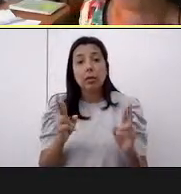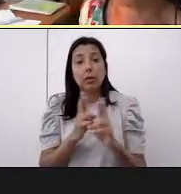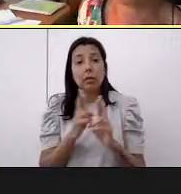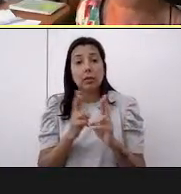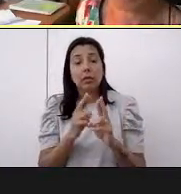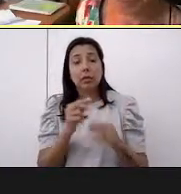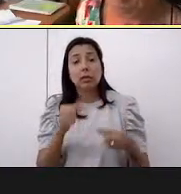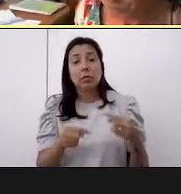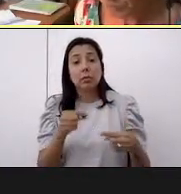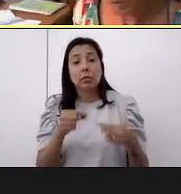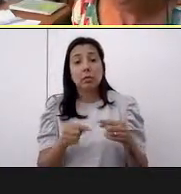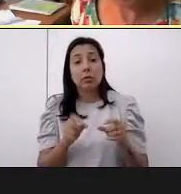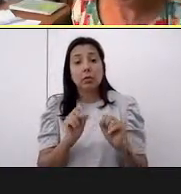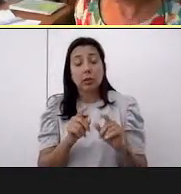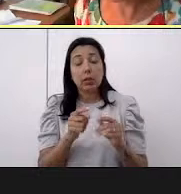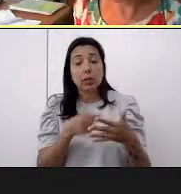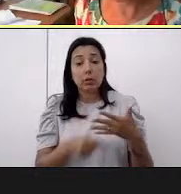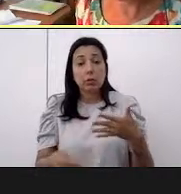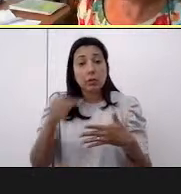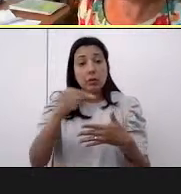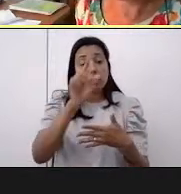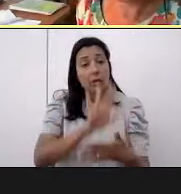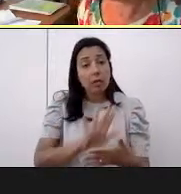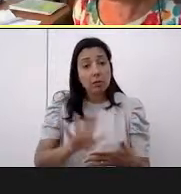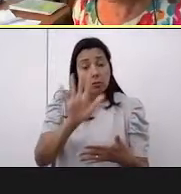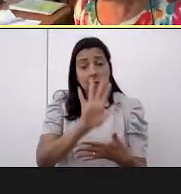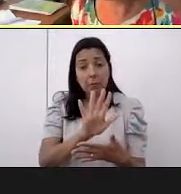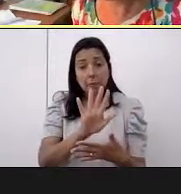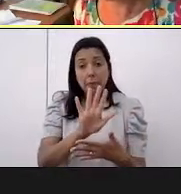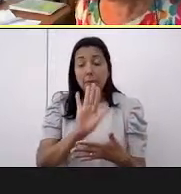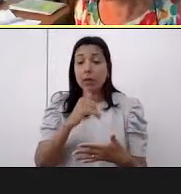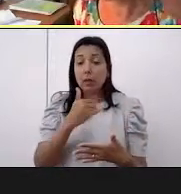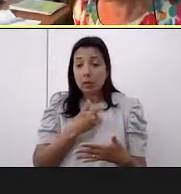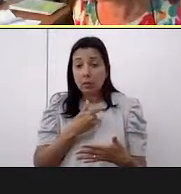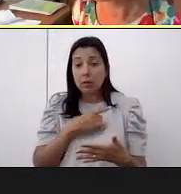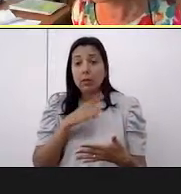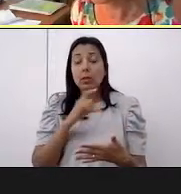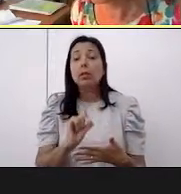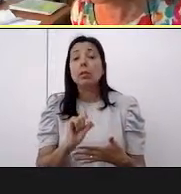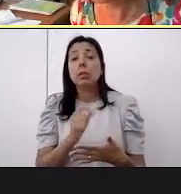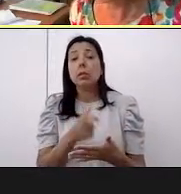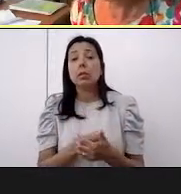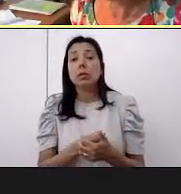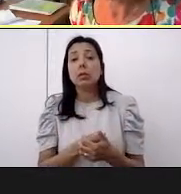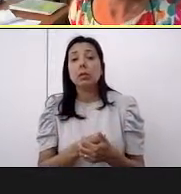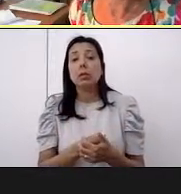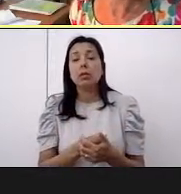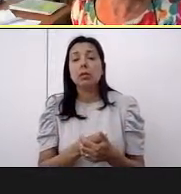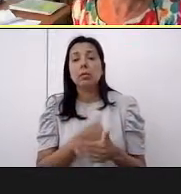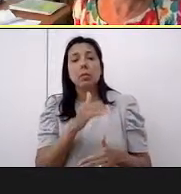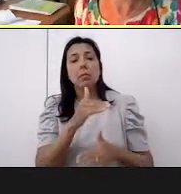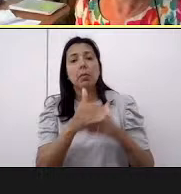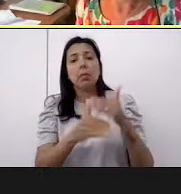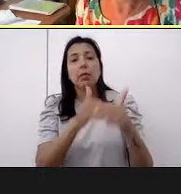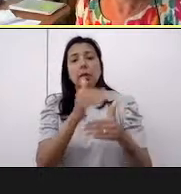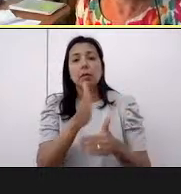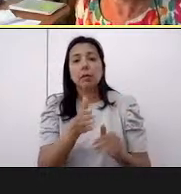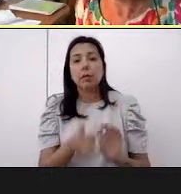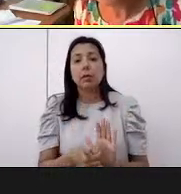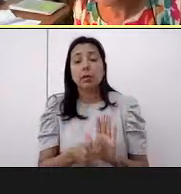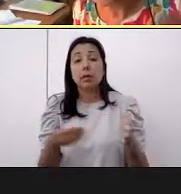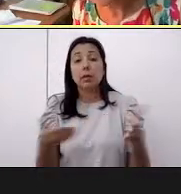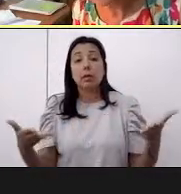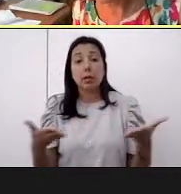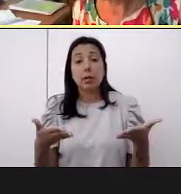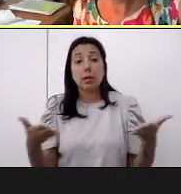level first, well, we have this process I just presented before. With